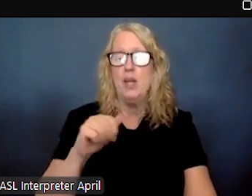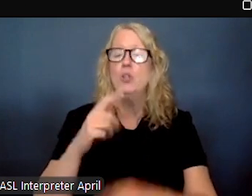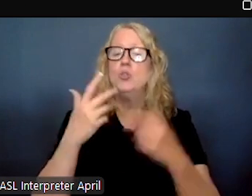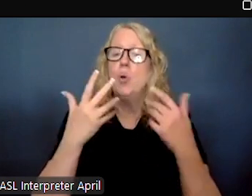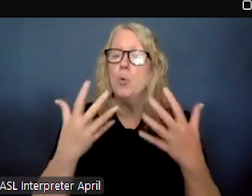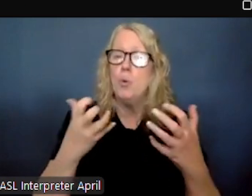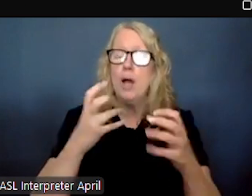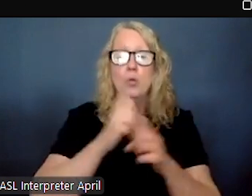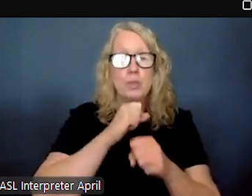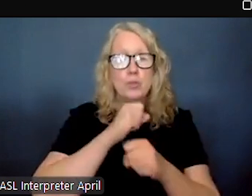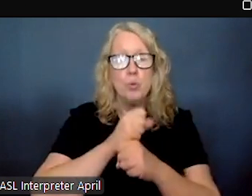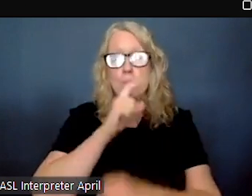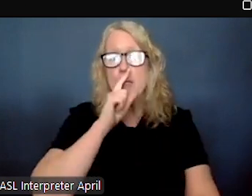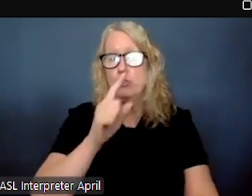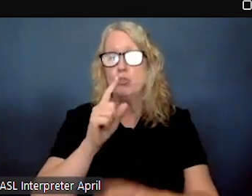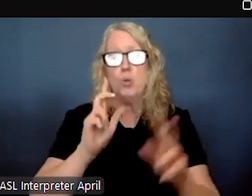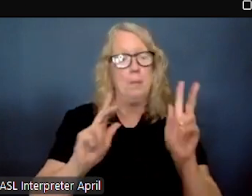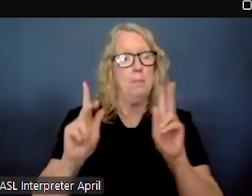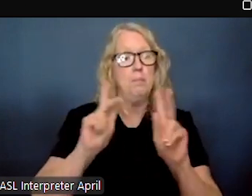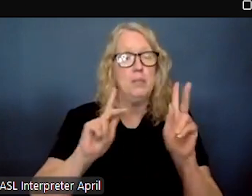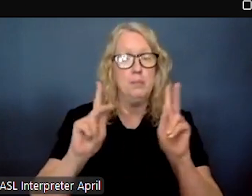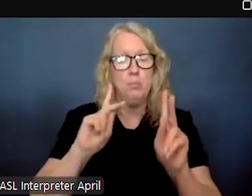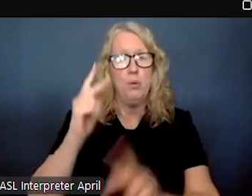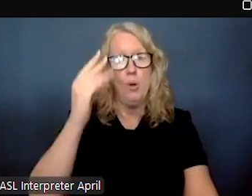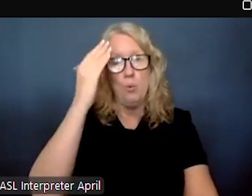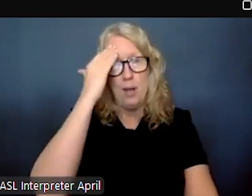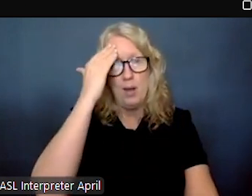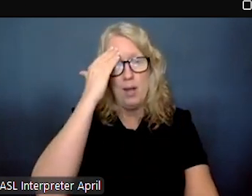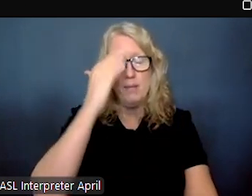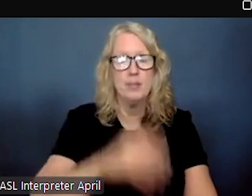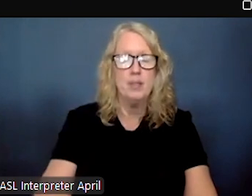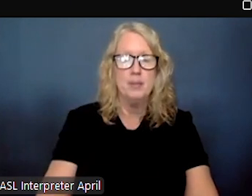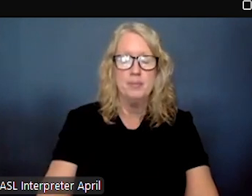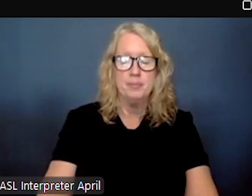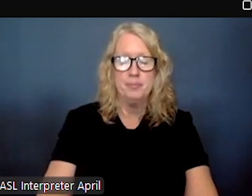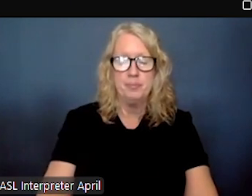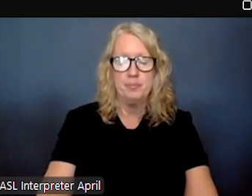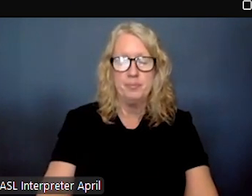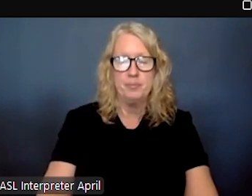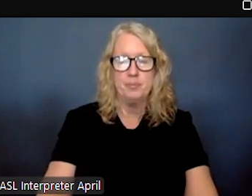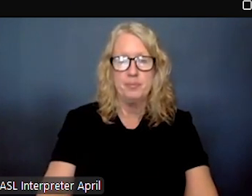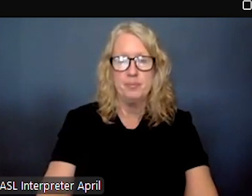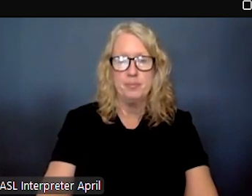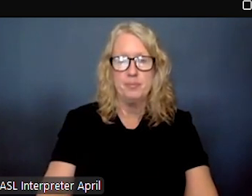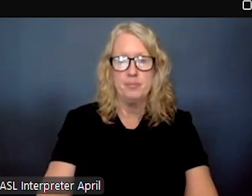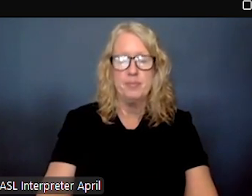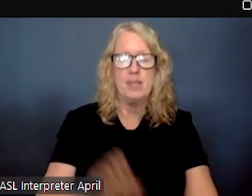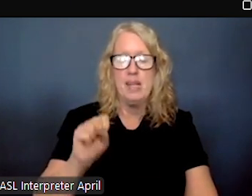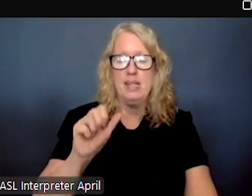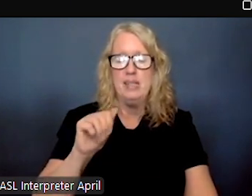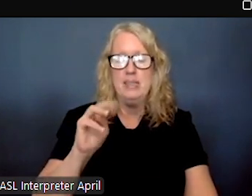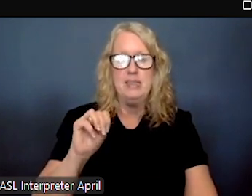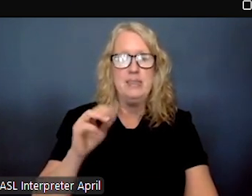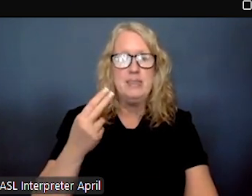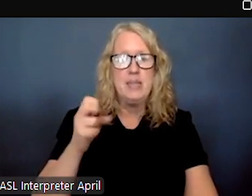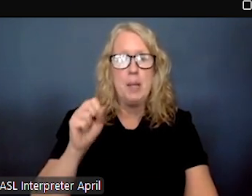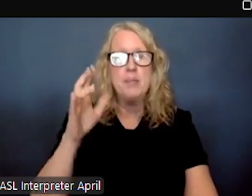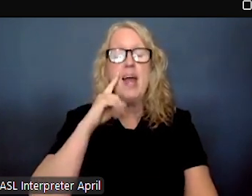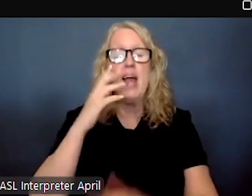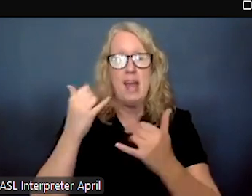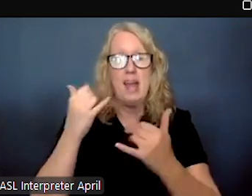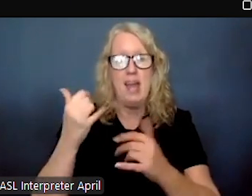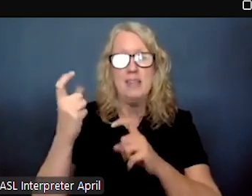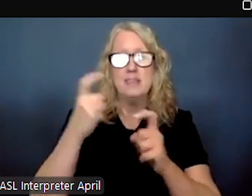wanted to make sure people were aware of is that SAMHSA currently has a